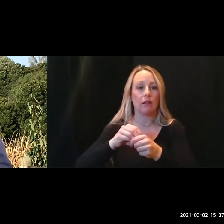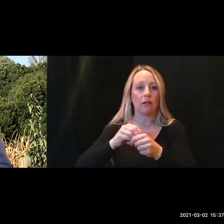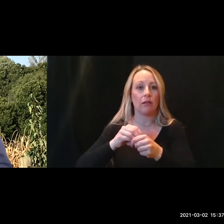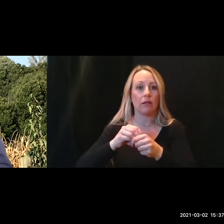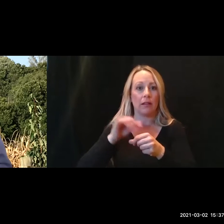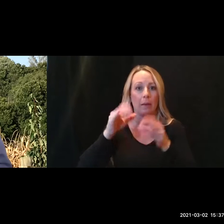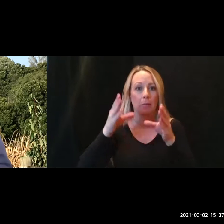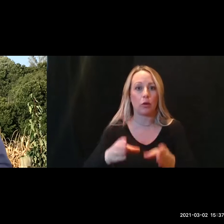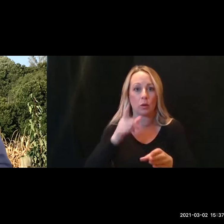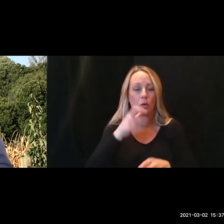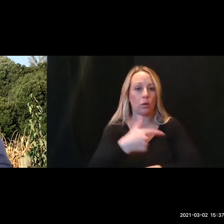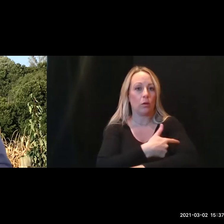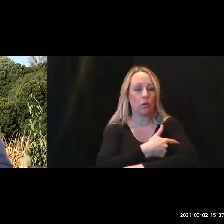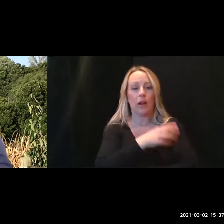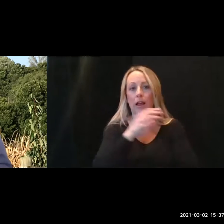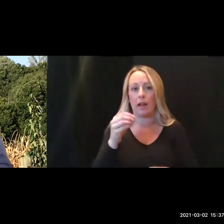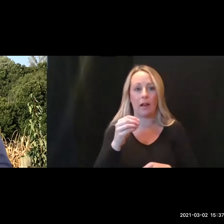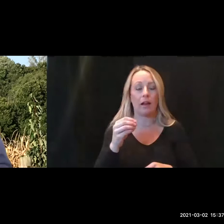Further, it can't cause